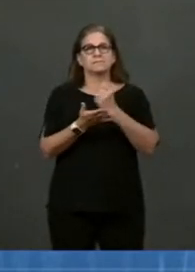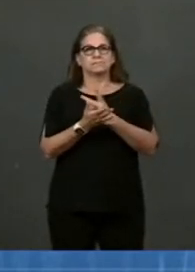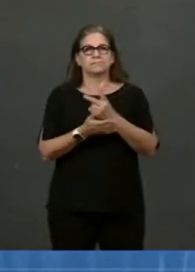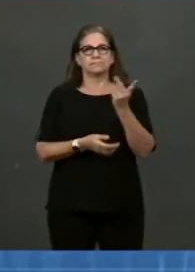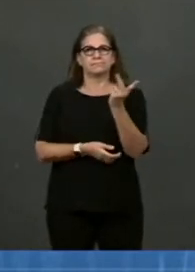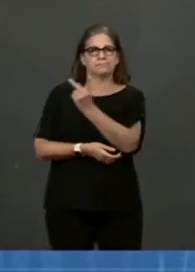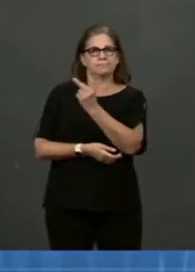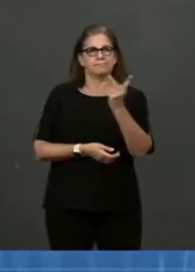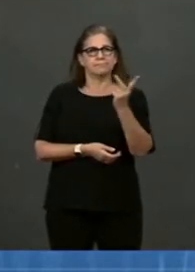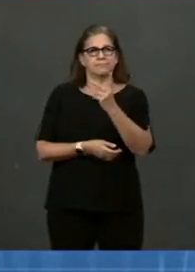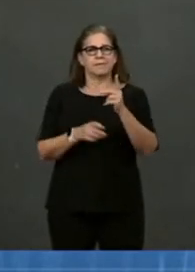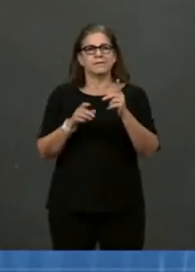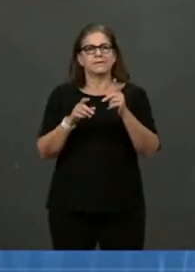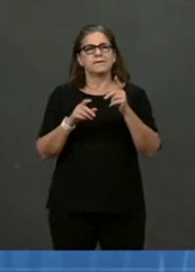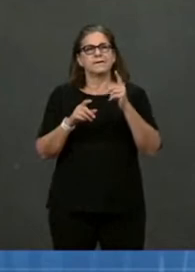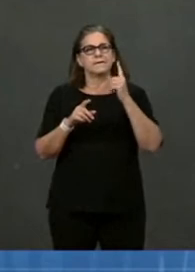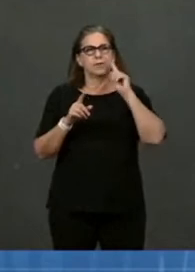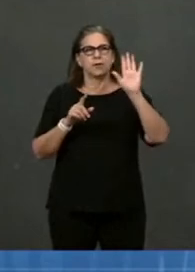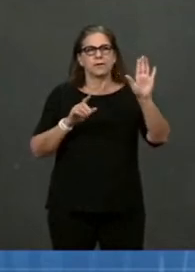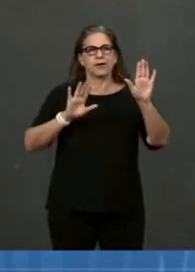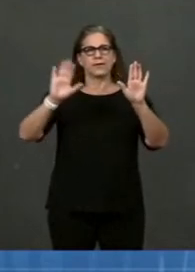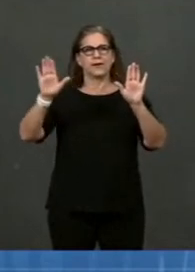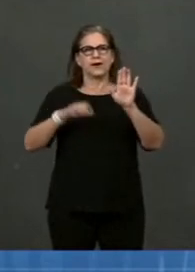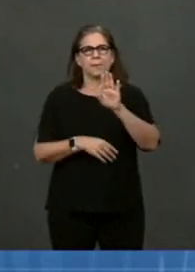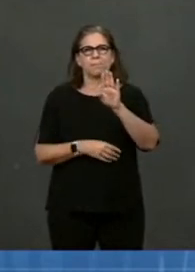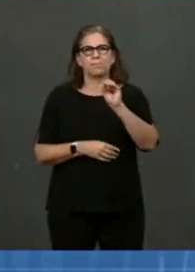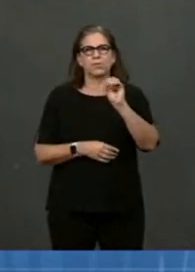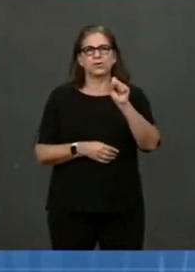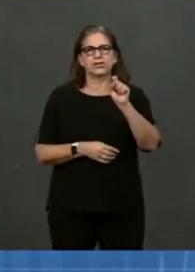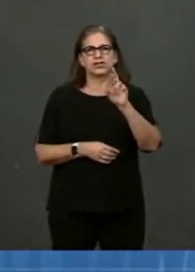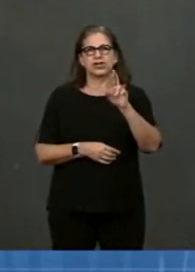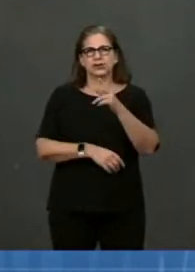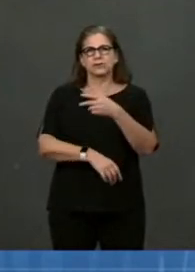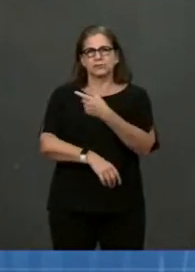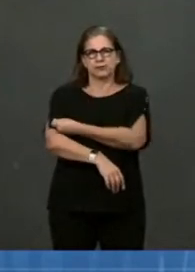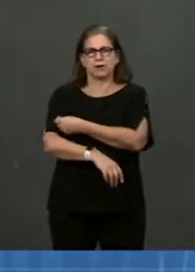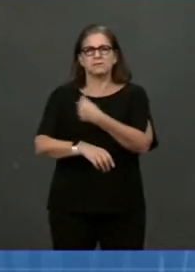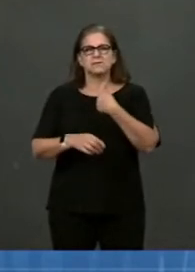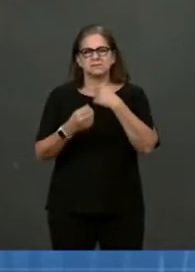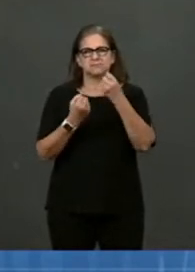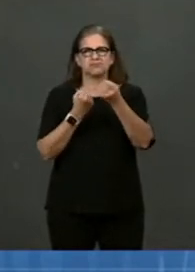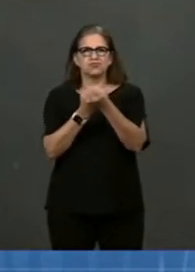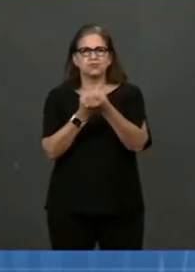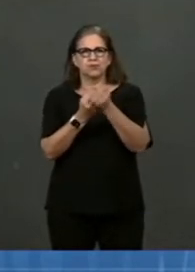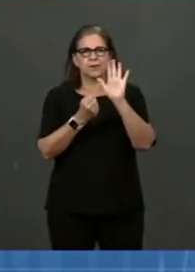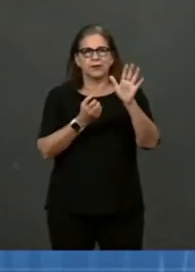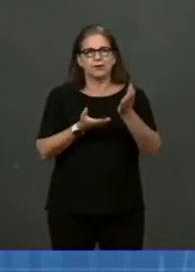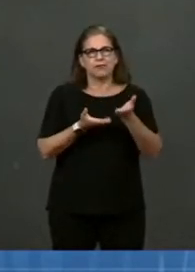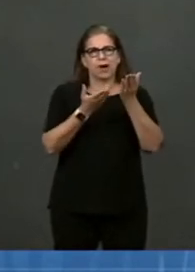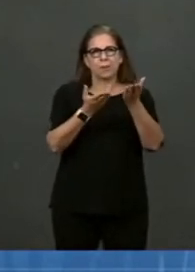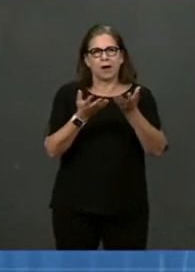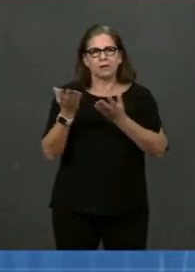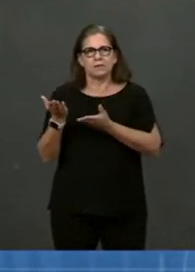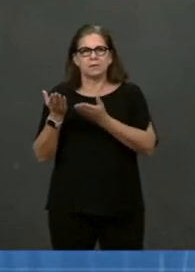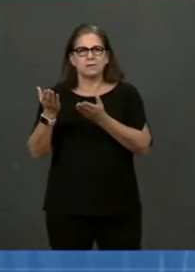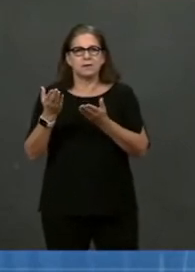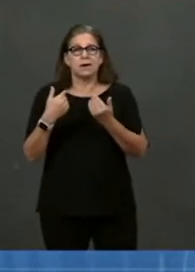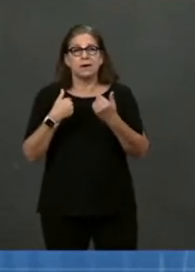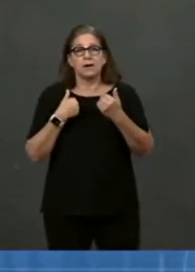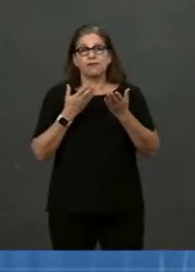I endorsed their recommendations such that we now have booster recommendations for all three authorized